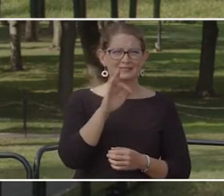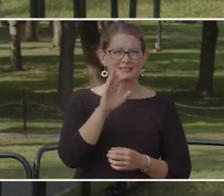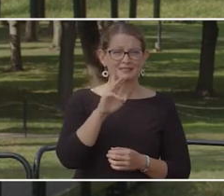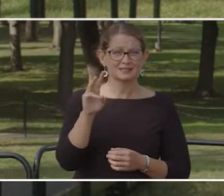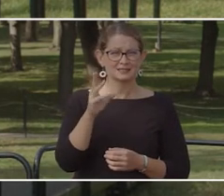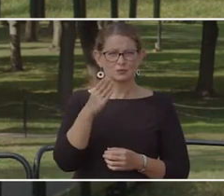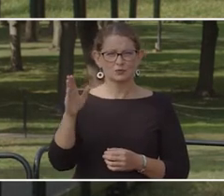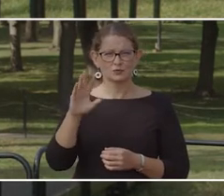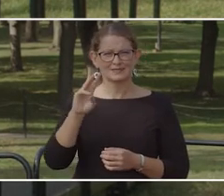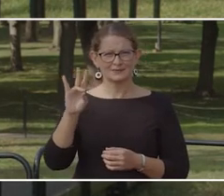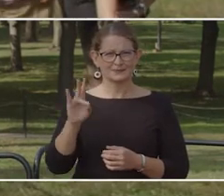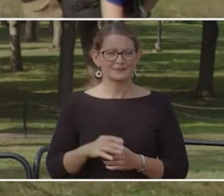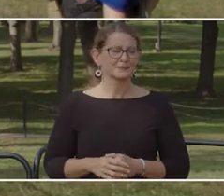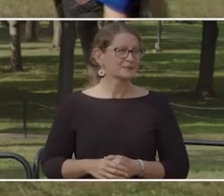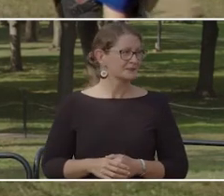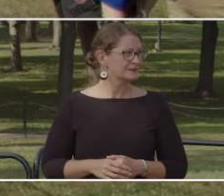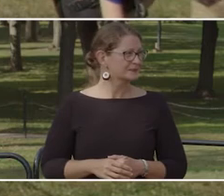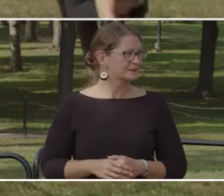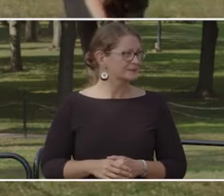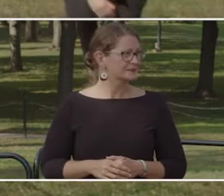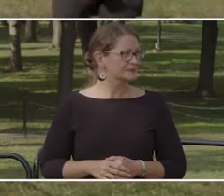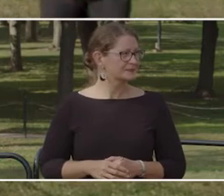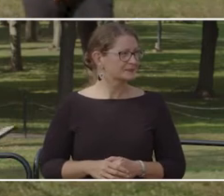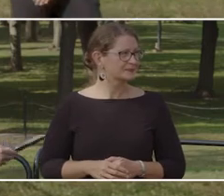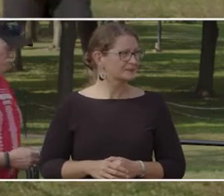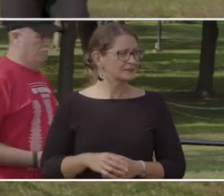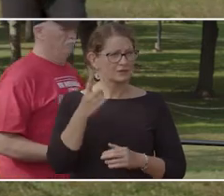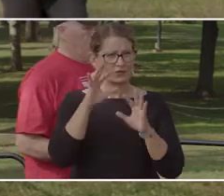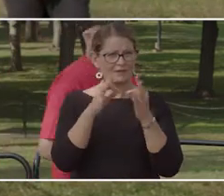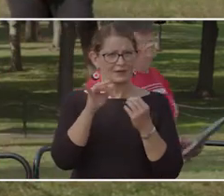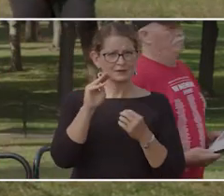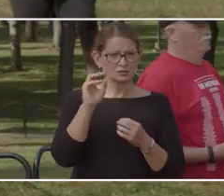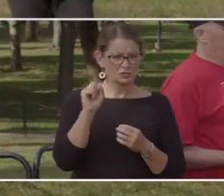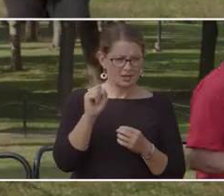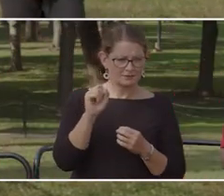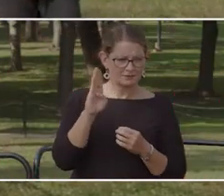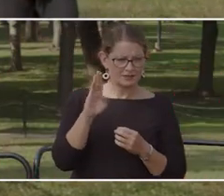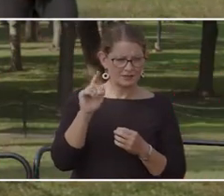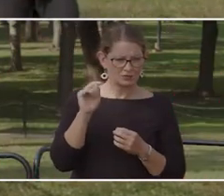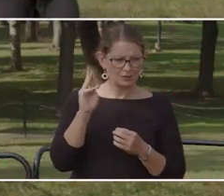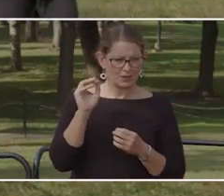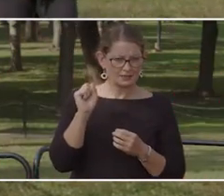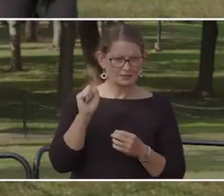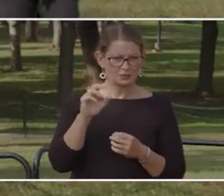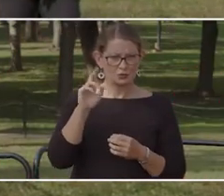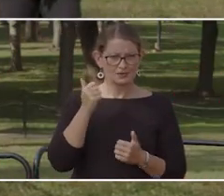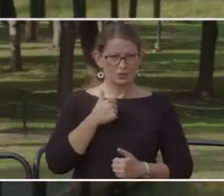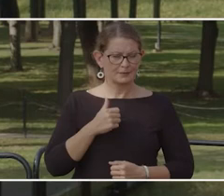1966 to 1967. For the family of James Beecher Dollins, U.S. Army.